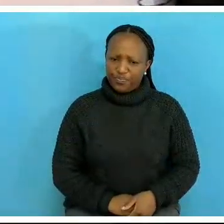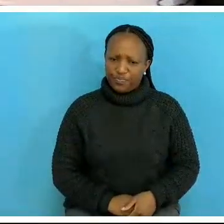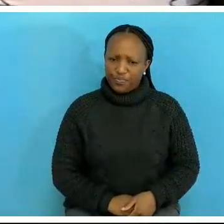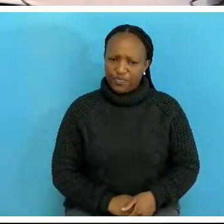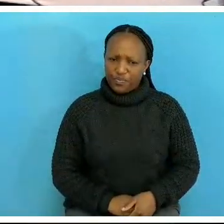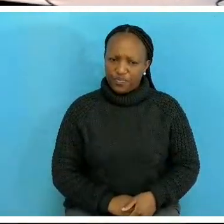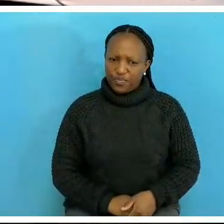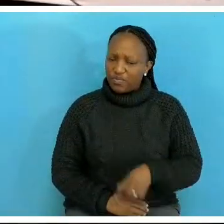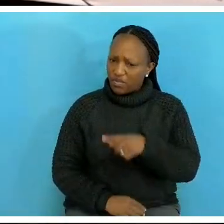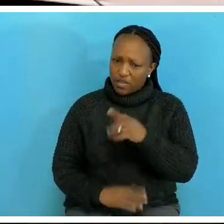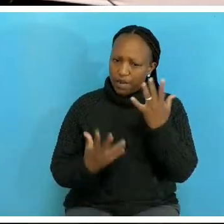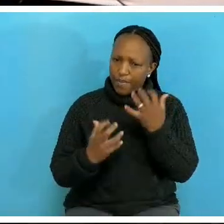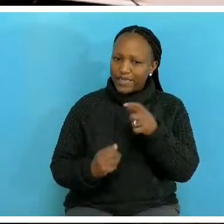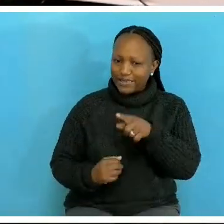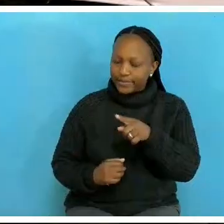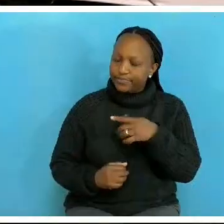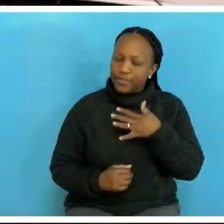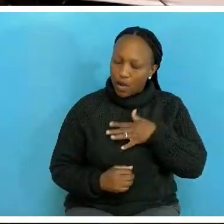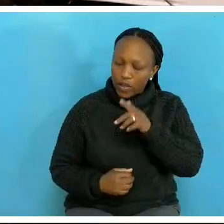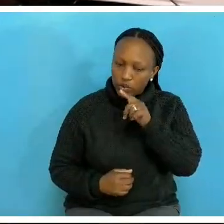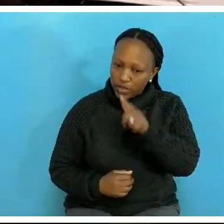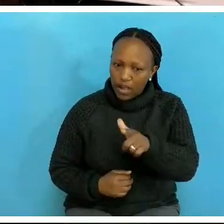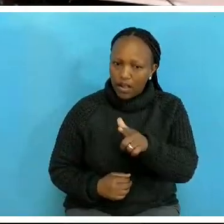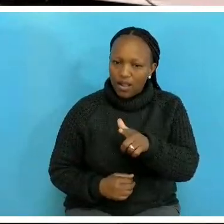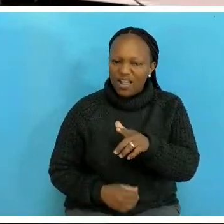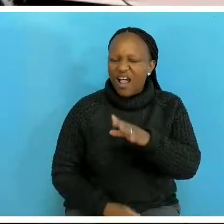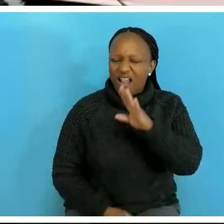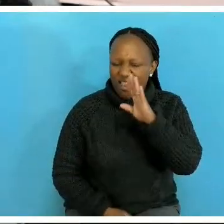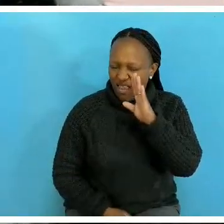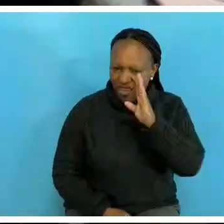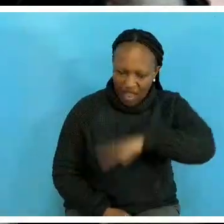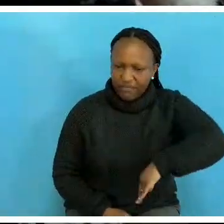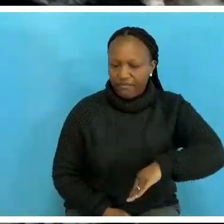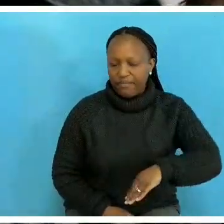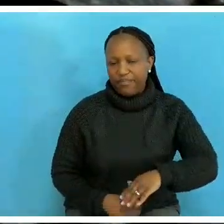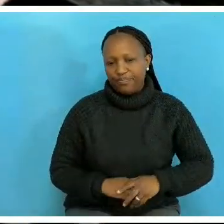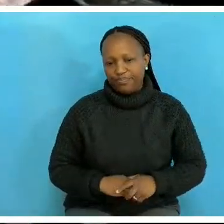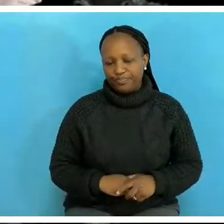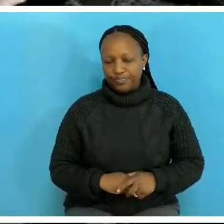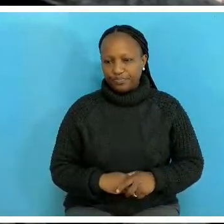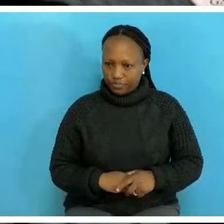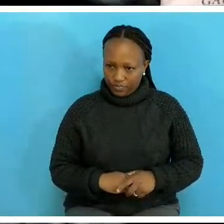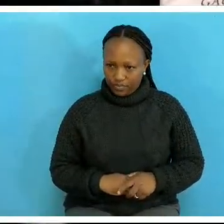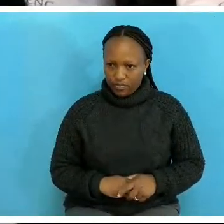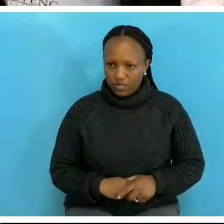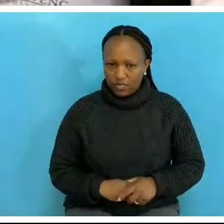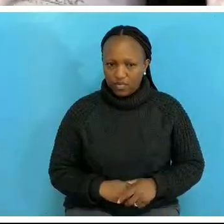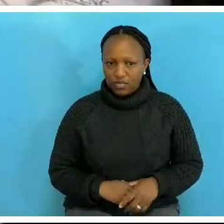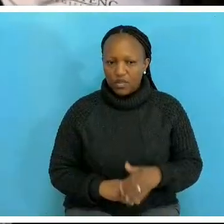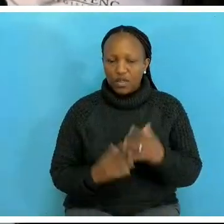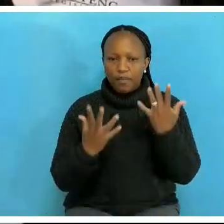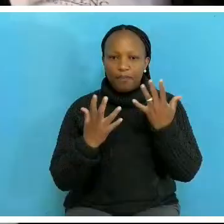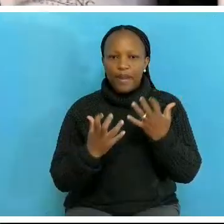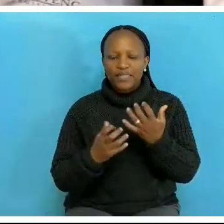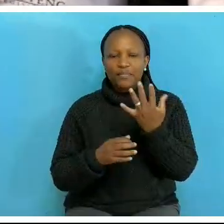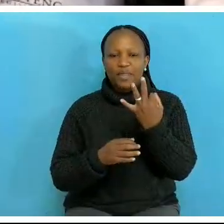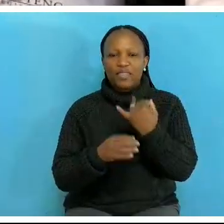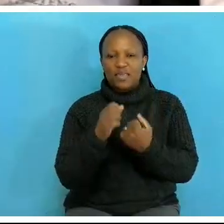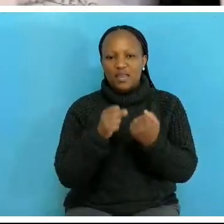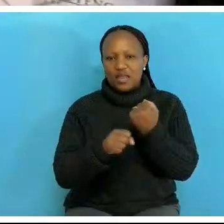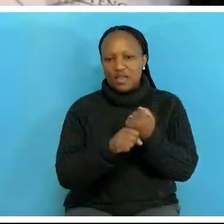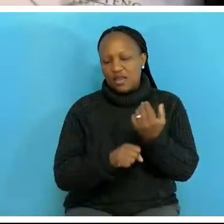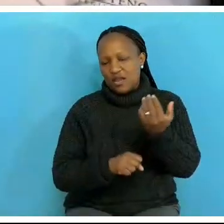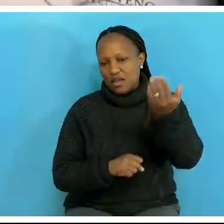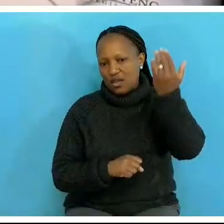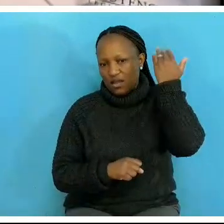That budget, I want to tell you, it's lies. That budget is 3 years ago, 2